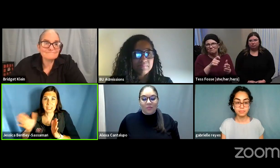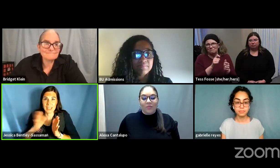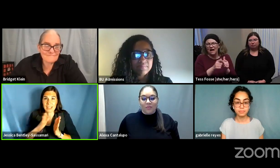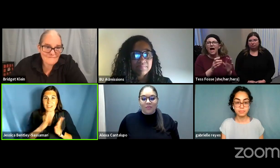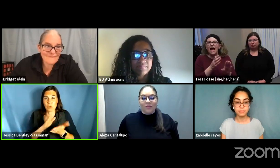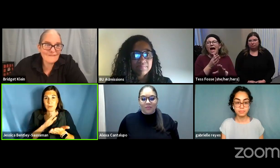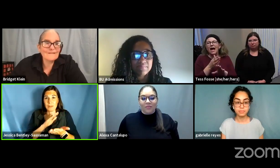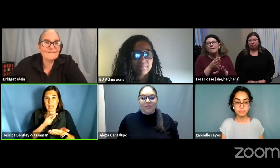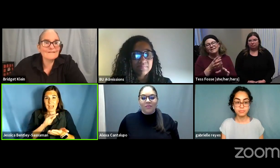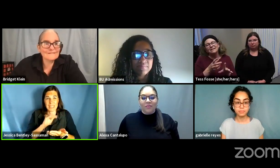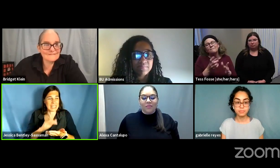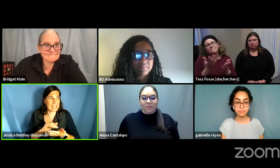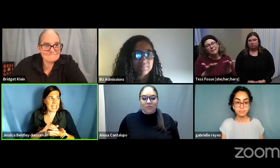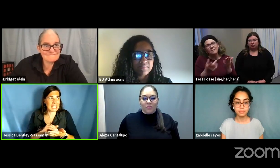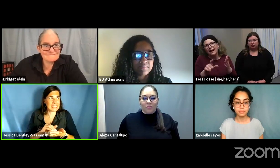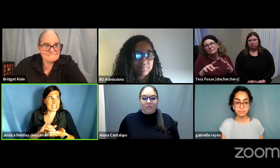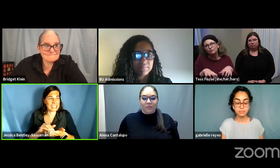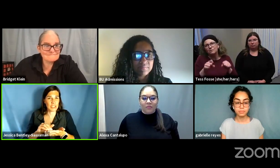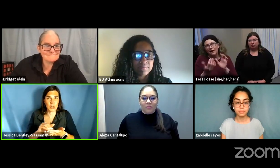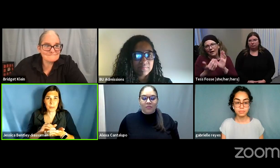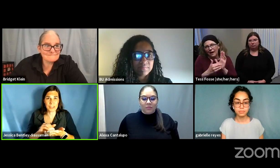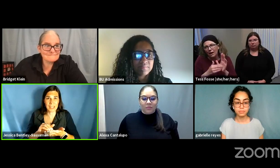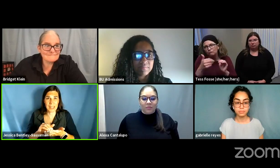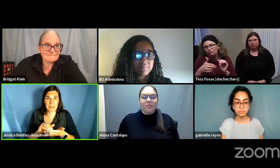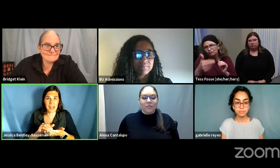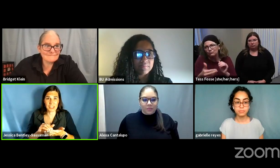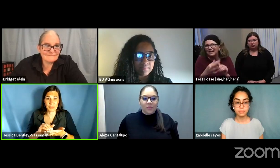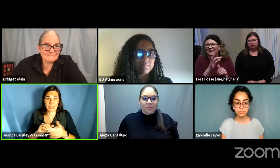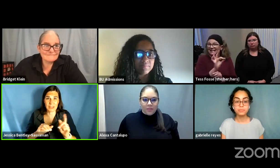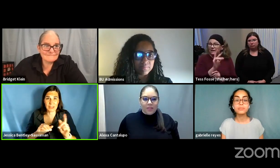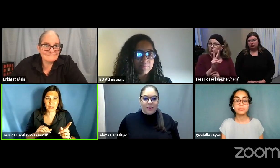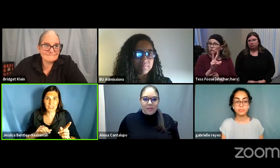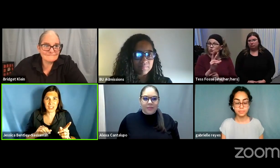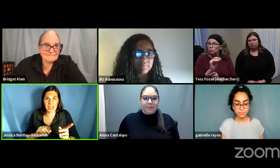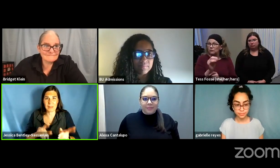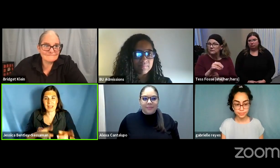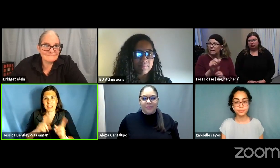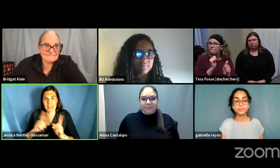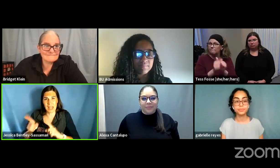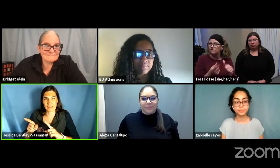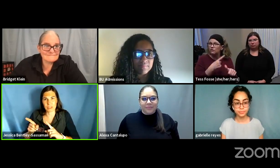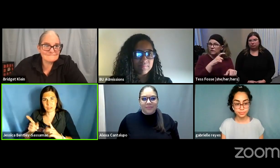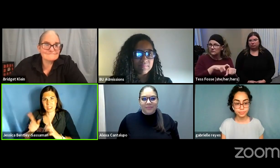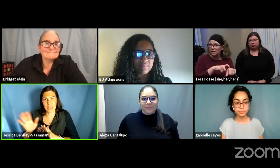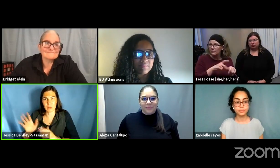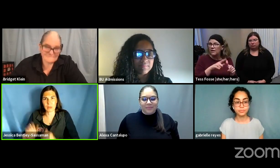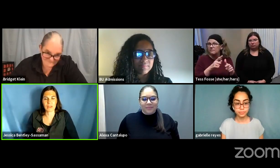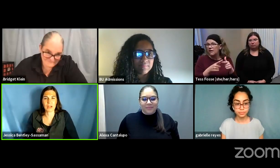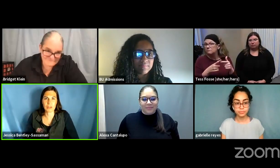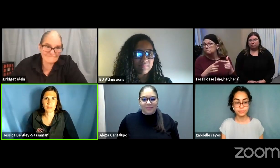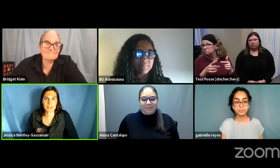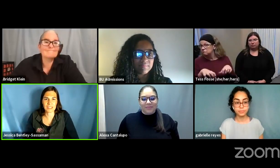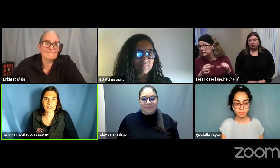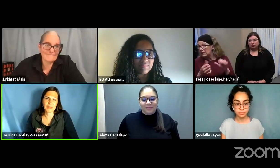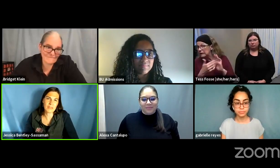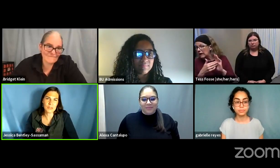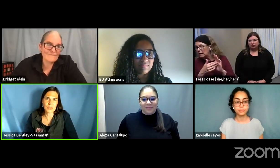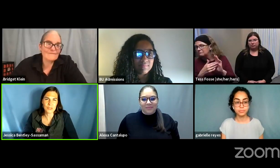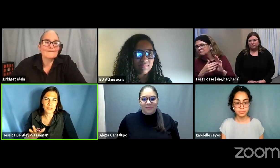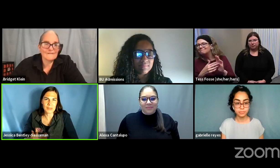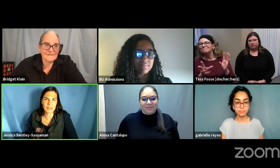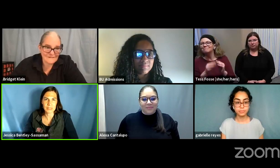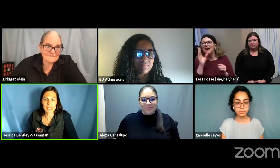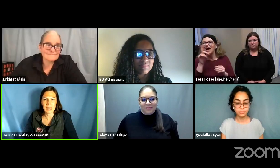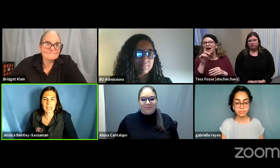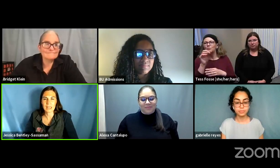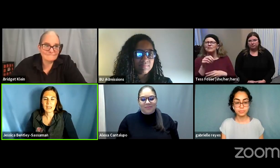after retake. So we have like a 92% pass rate the first time, and then after retake we have 100%. So we have a few